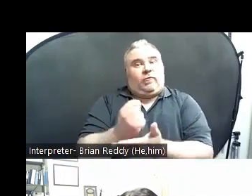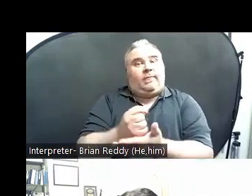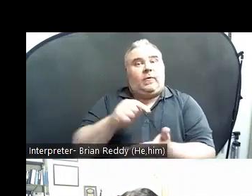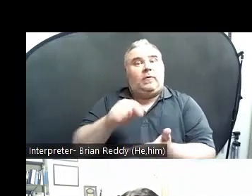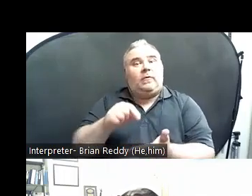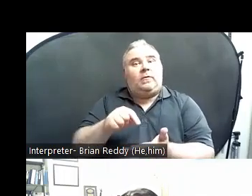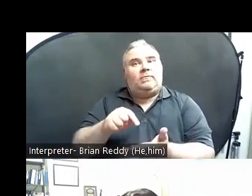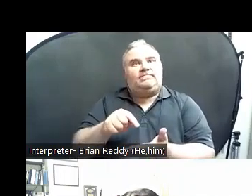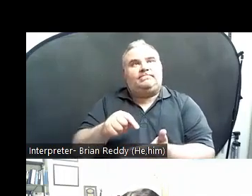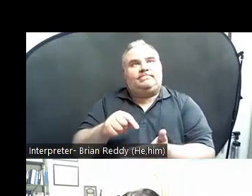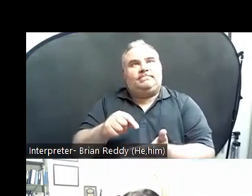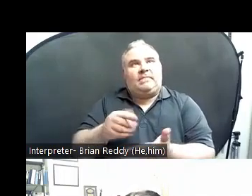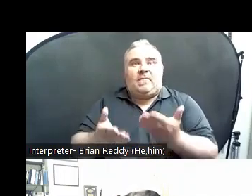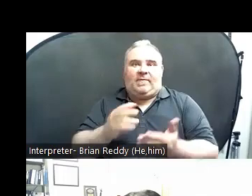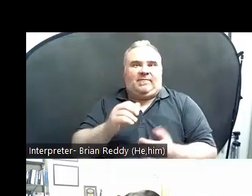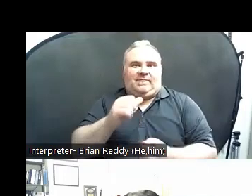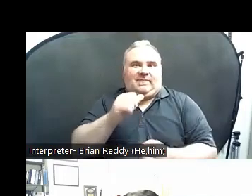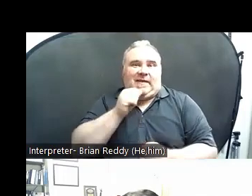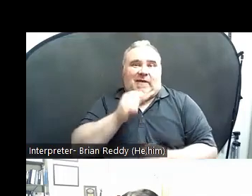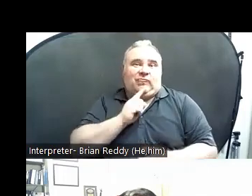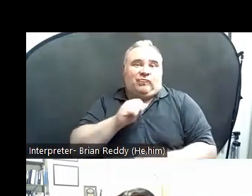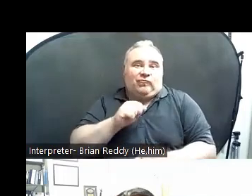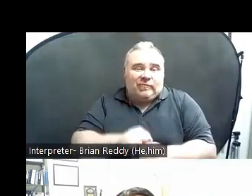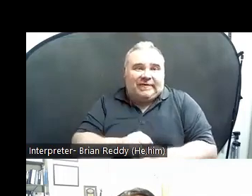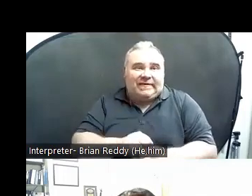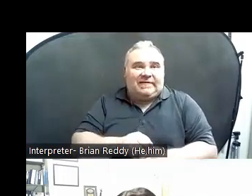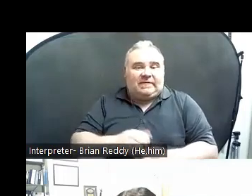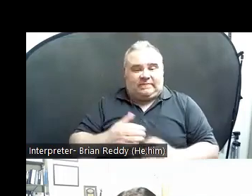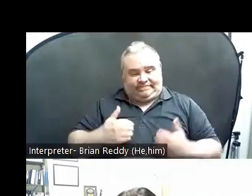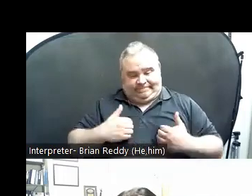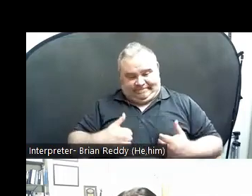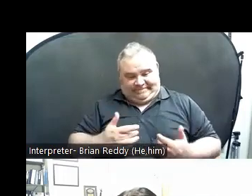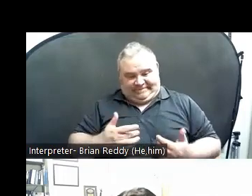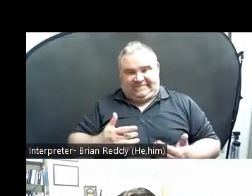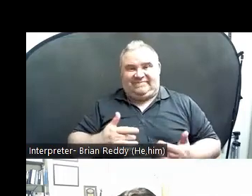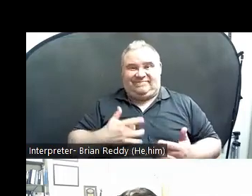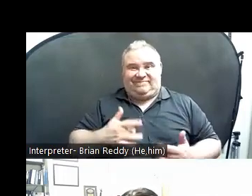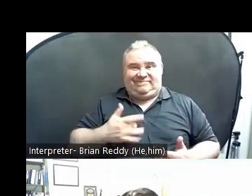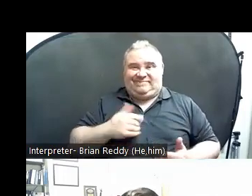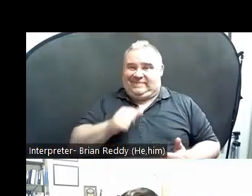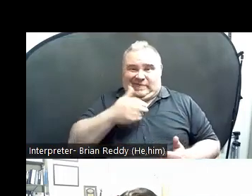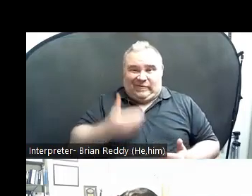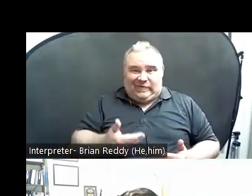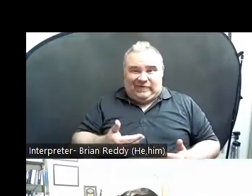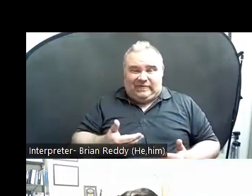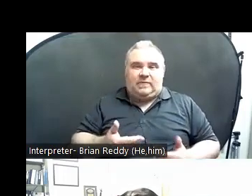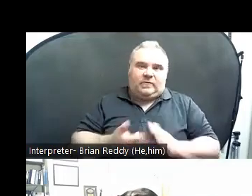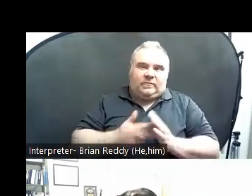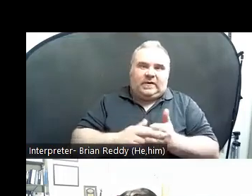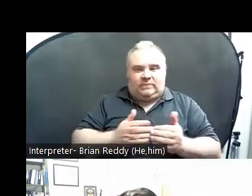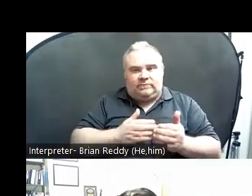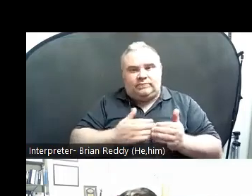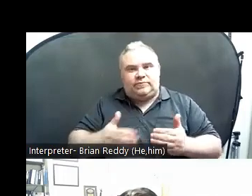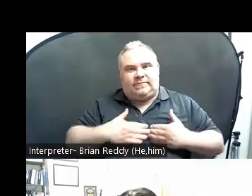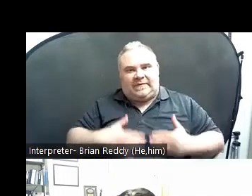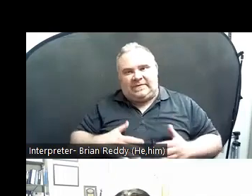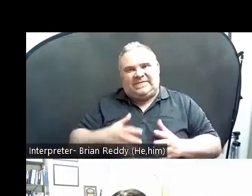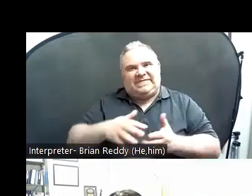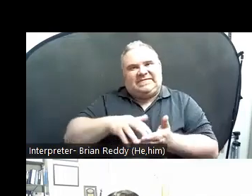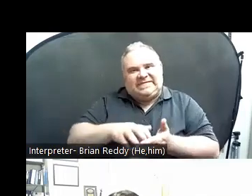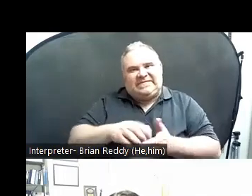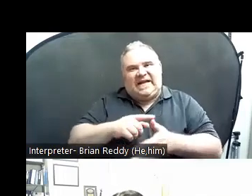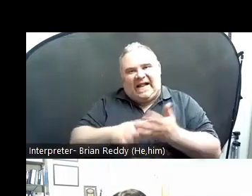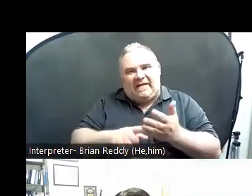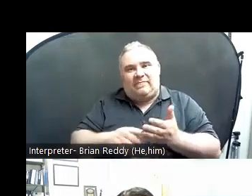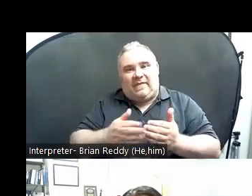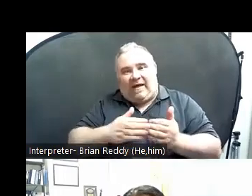be not physiologically beneficial to them, they may have toxicities that lead to significant survivorship issues.